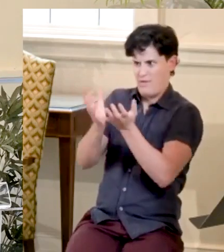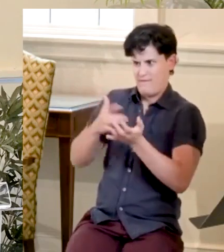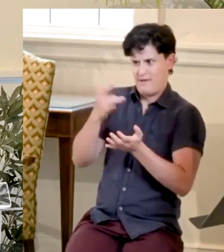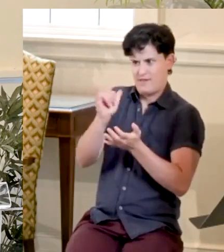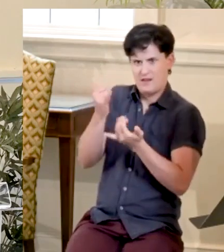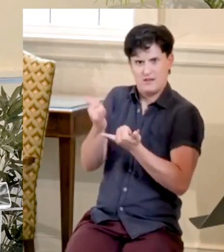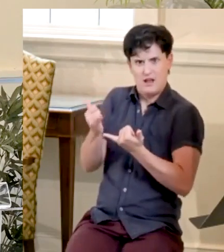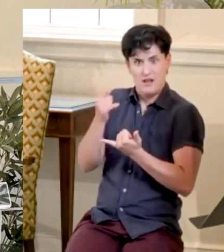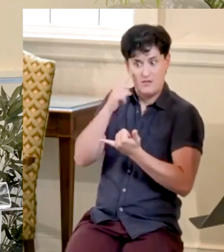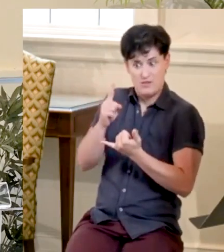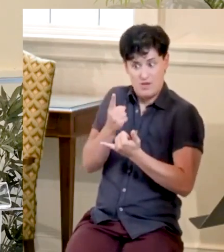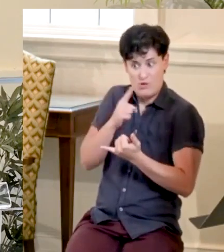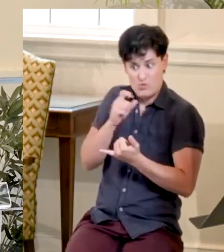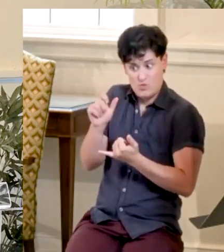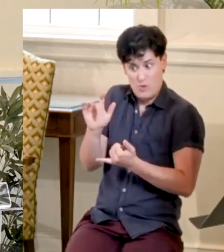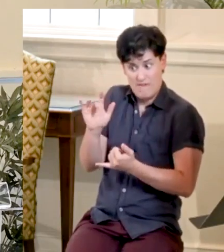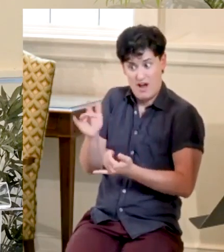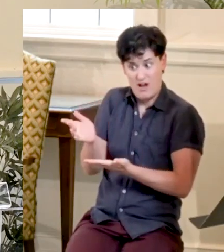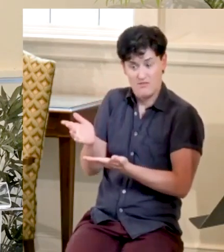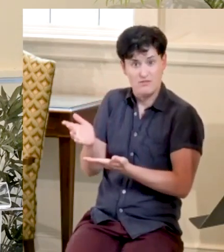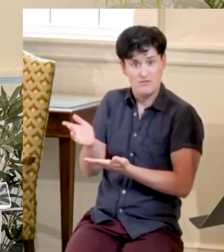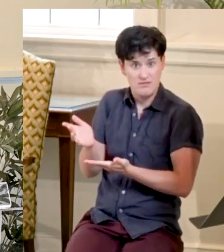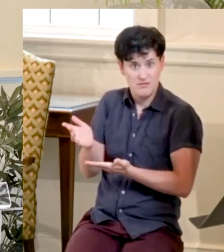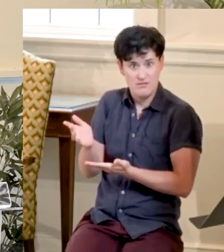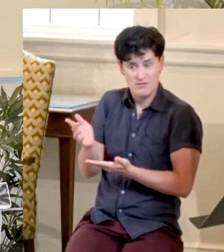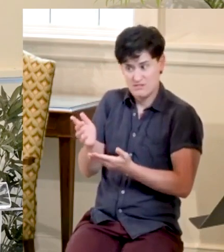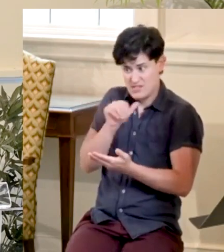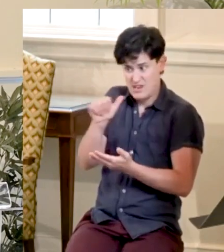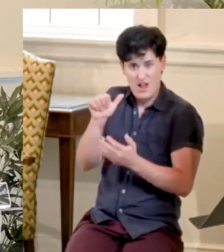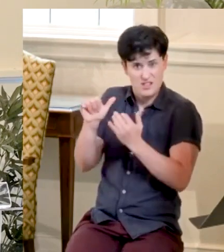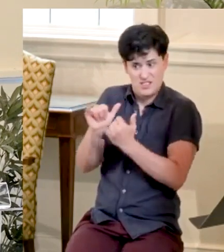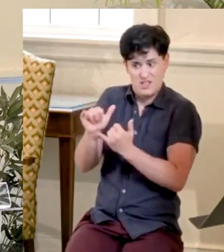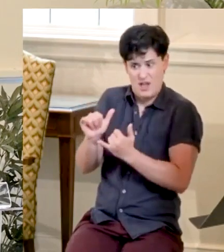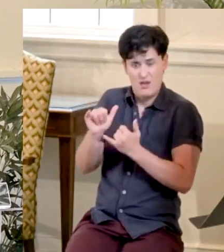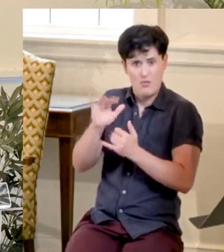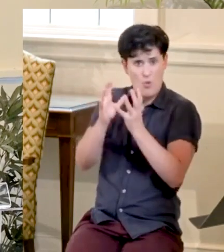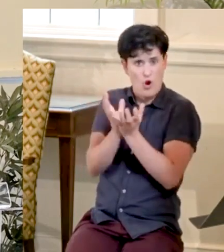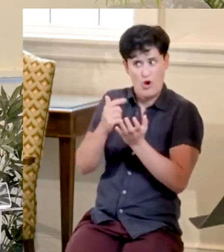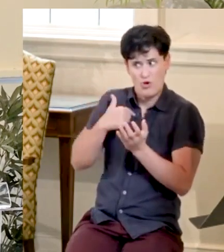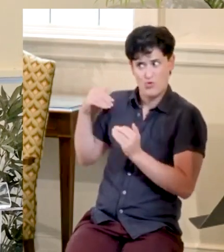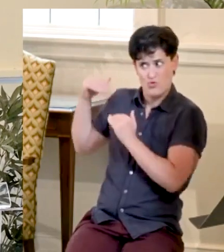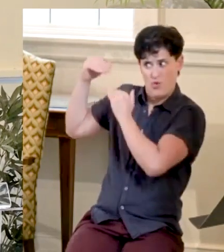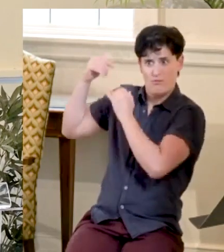who's 25. It's not the same world I grew up in.